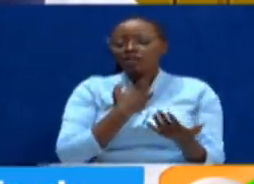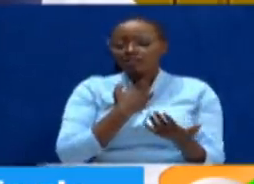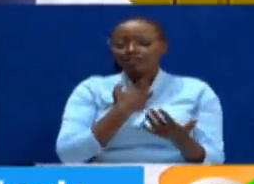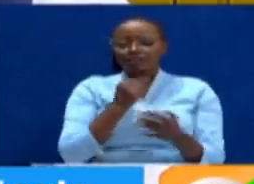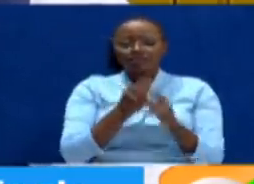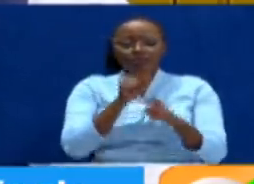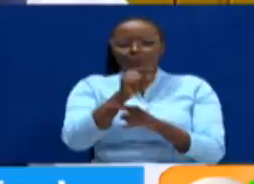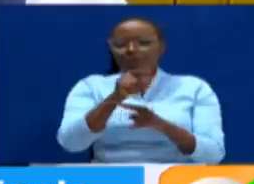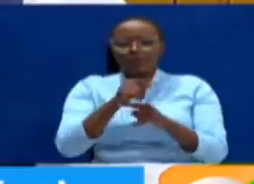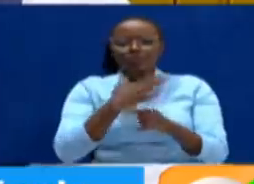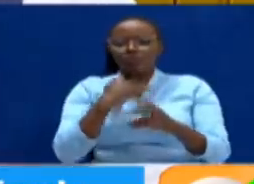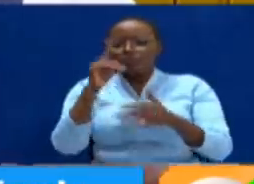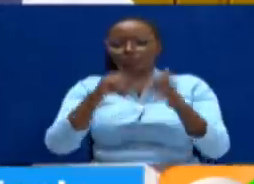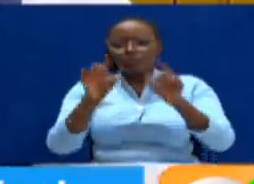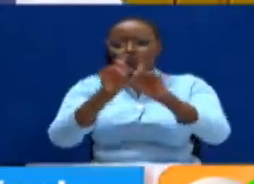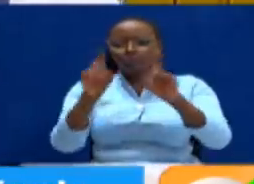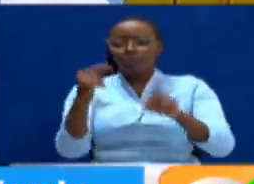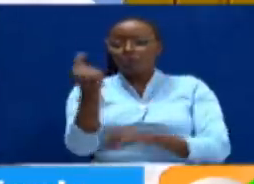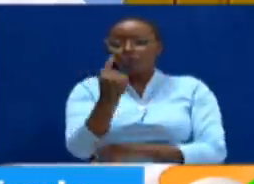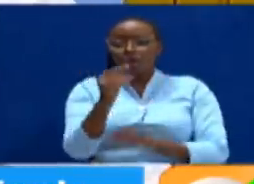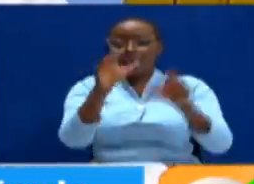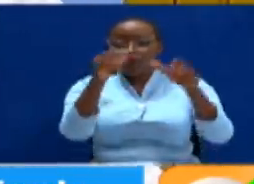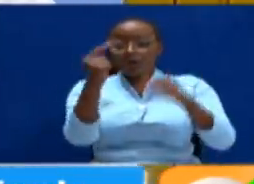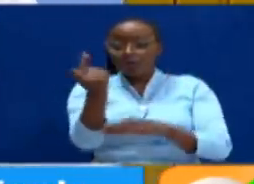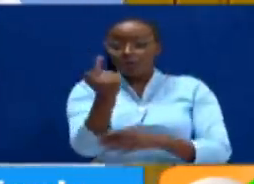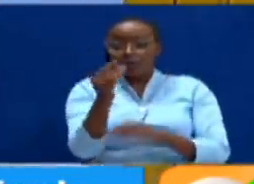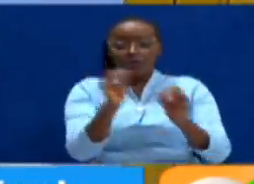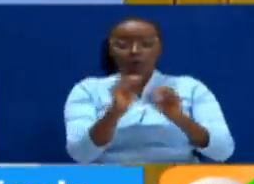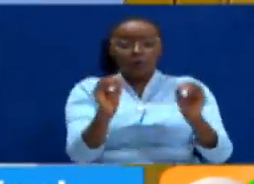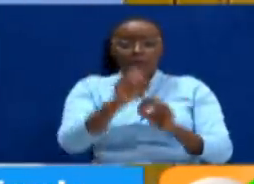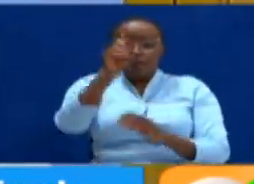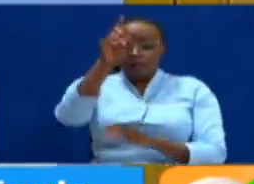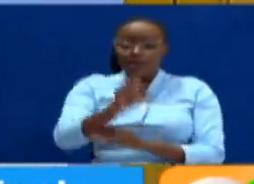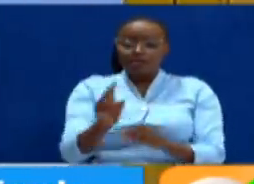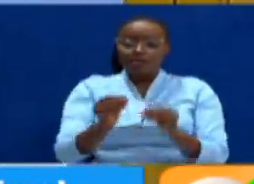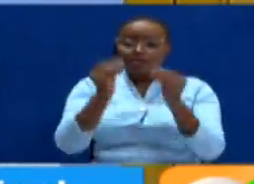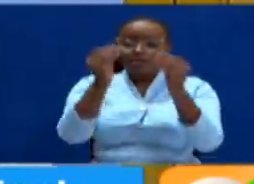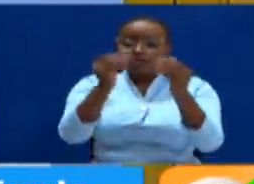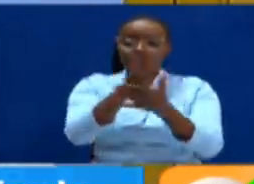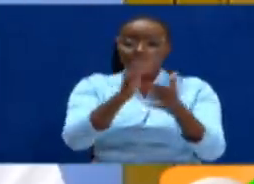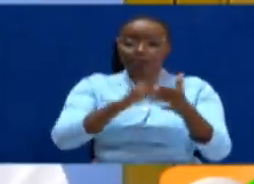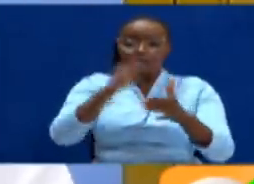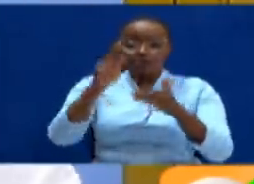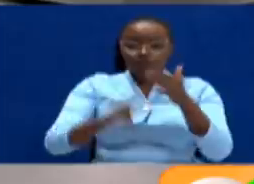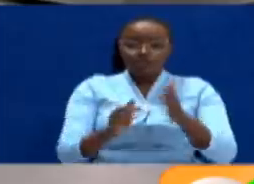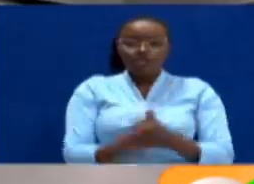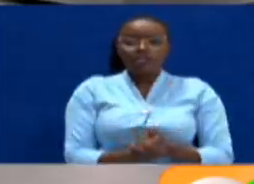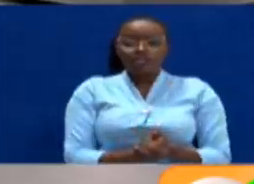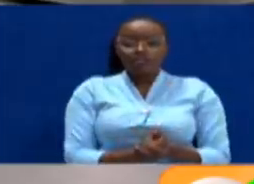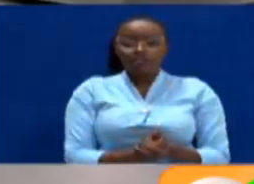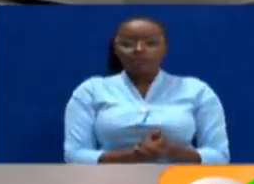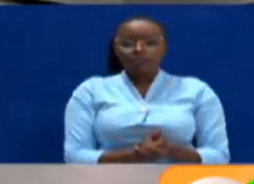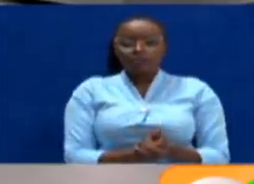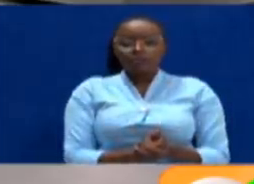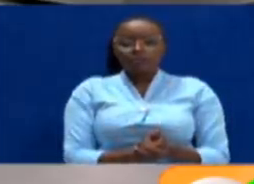out of all this? Because it can't just be a party. It has to give him some result. All right.